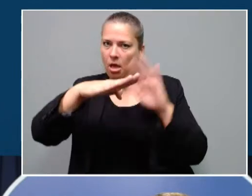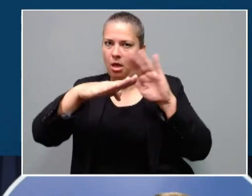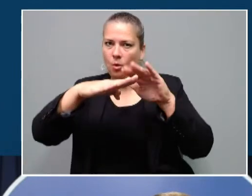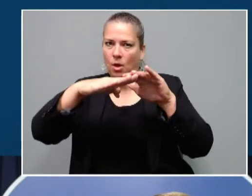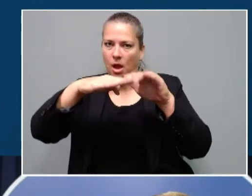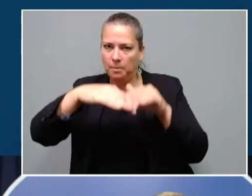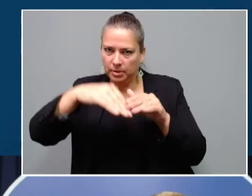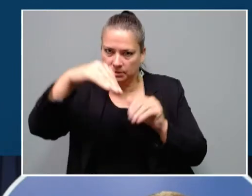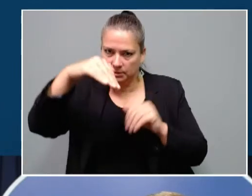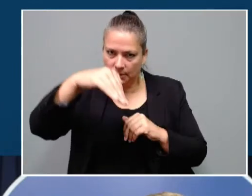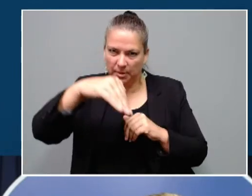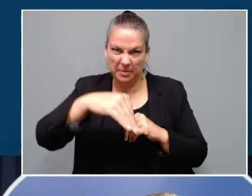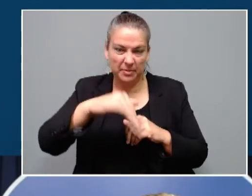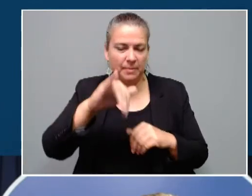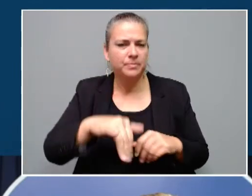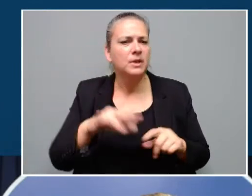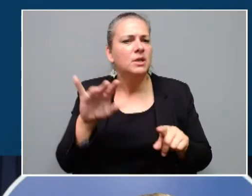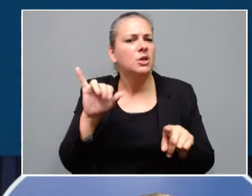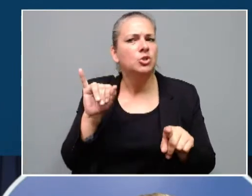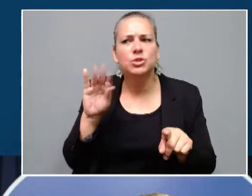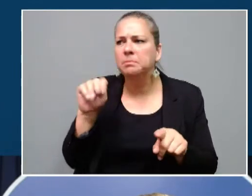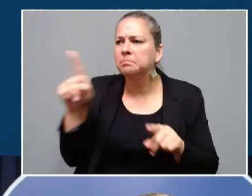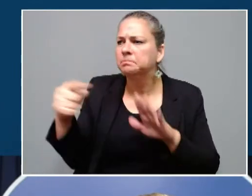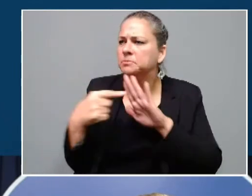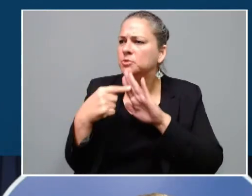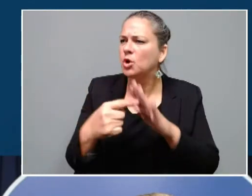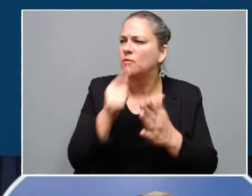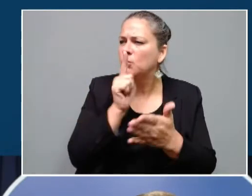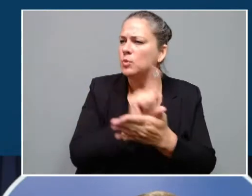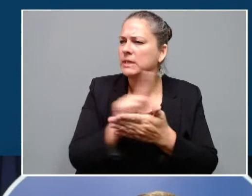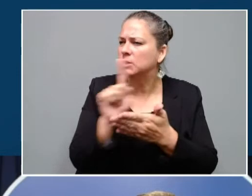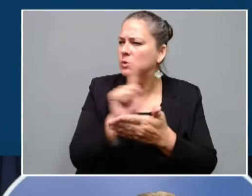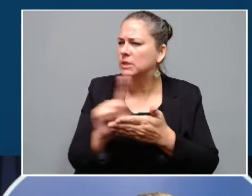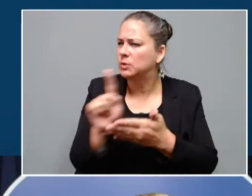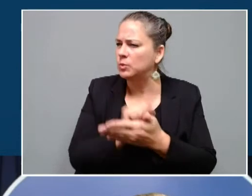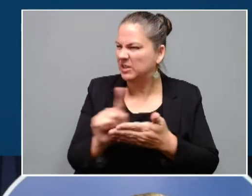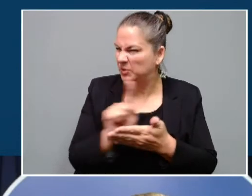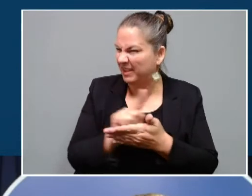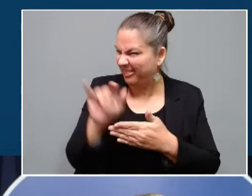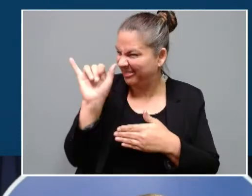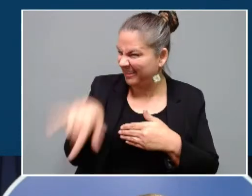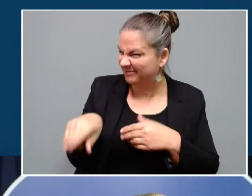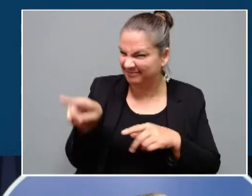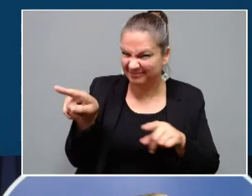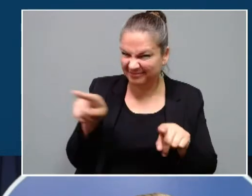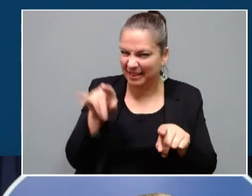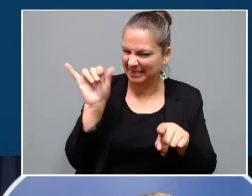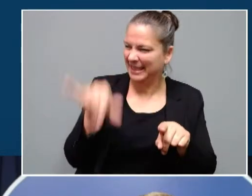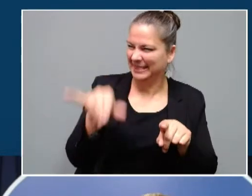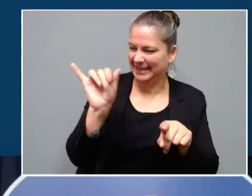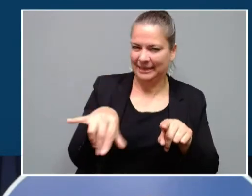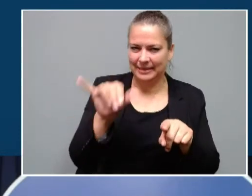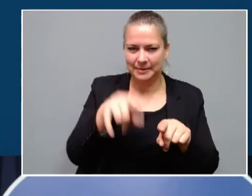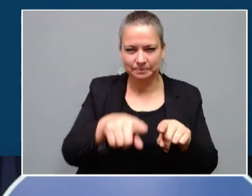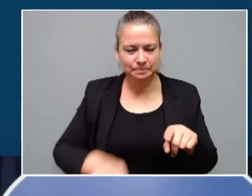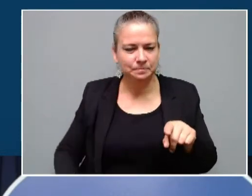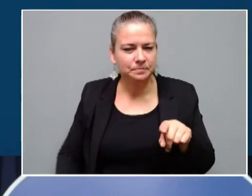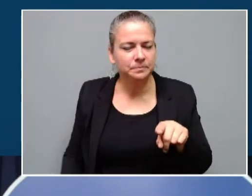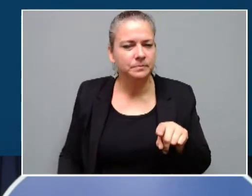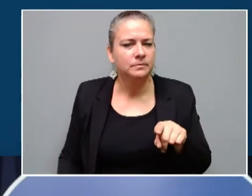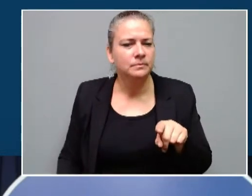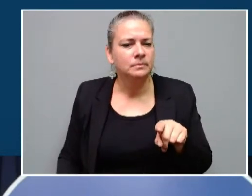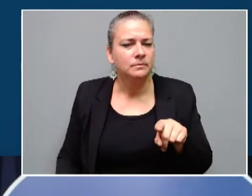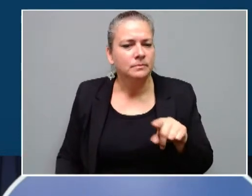James or Jim, you want to show the week by week that we normally do, the second? Yeah. So this is just another